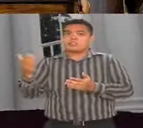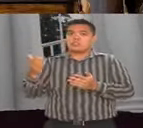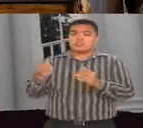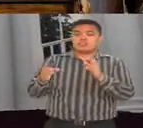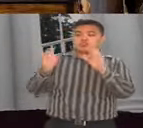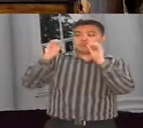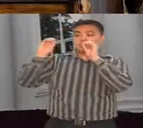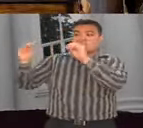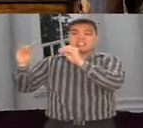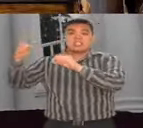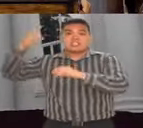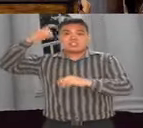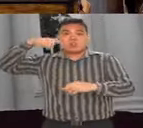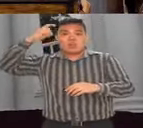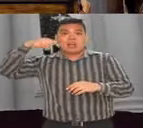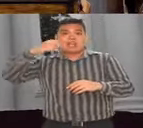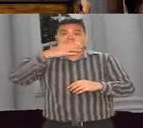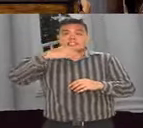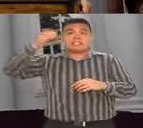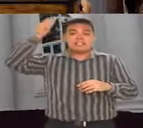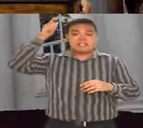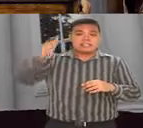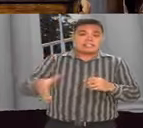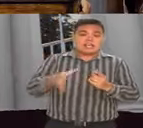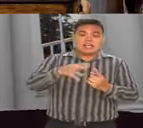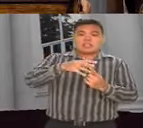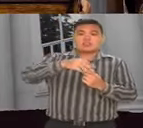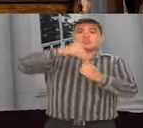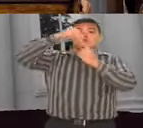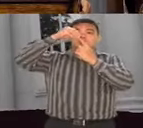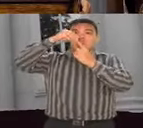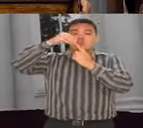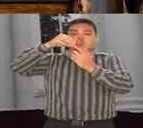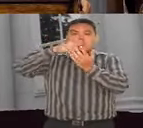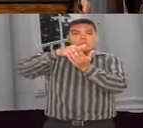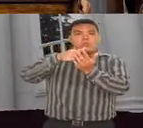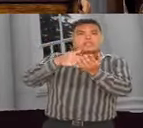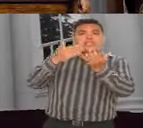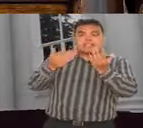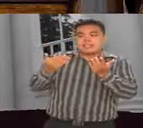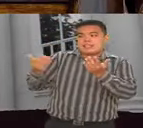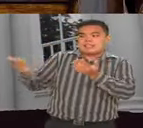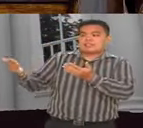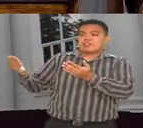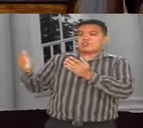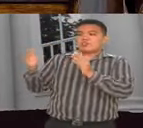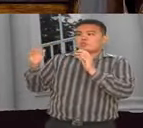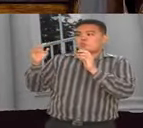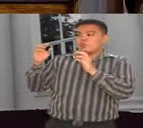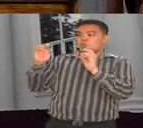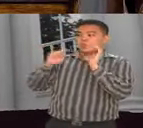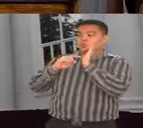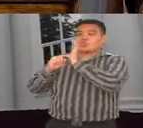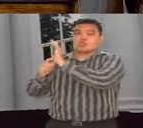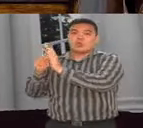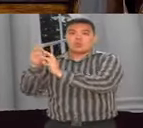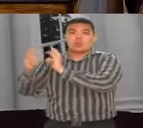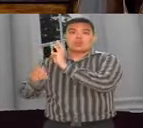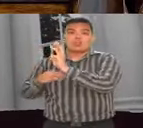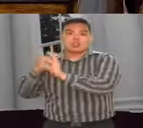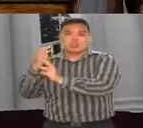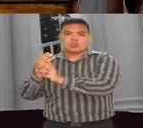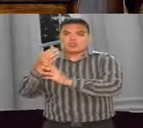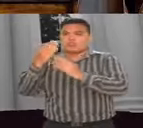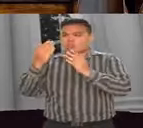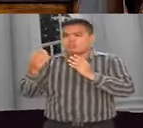And God had chosen the weak things of the world to confound the things which are mighty. You know, the whole point of ministry